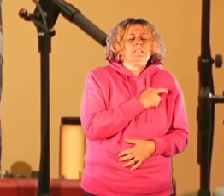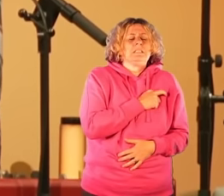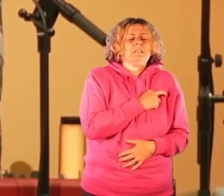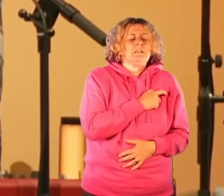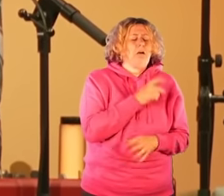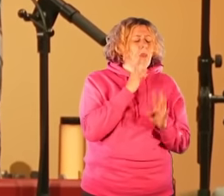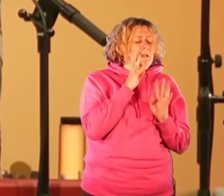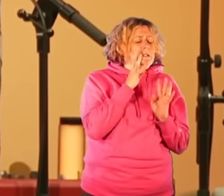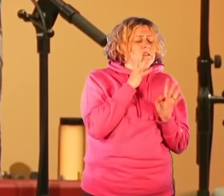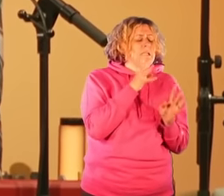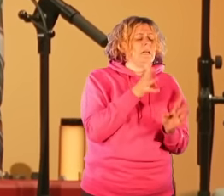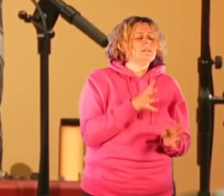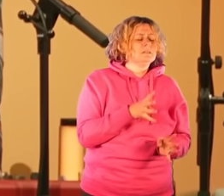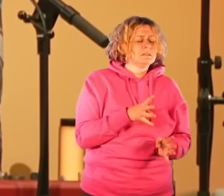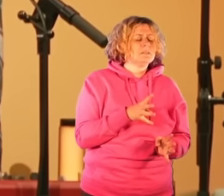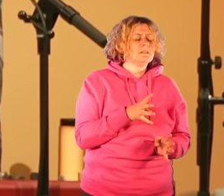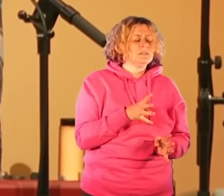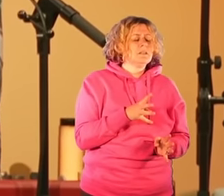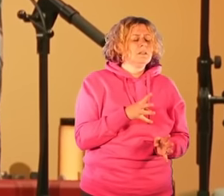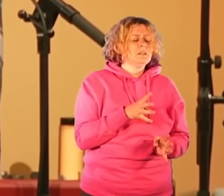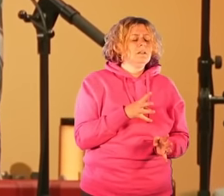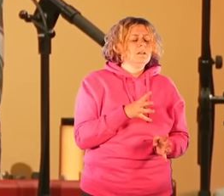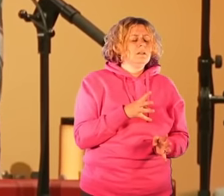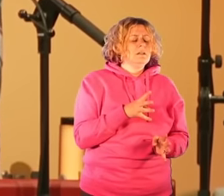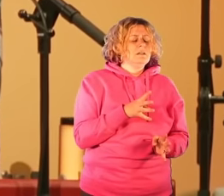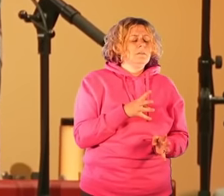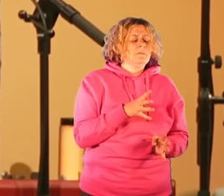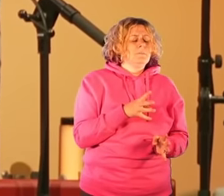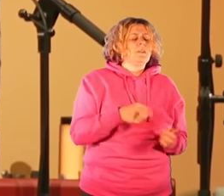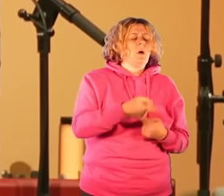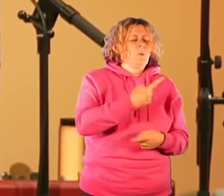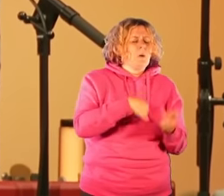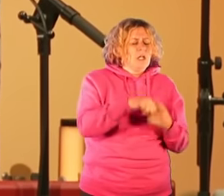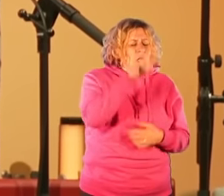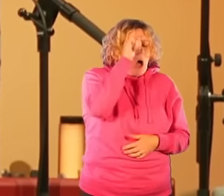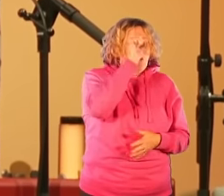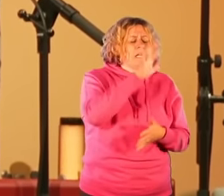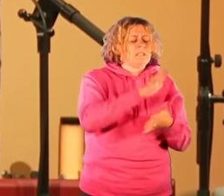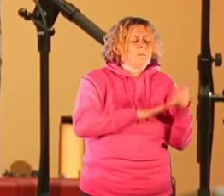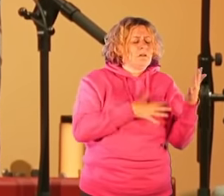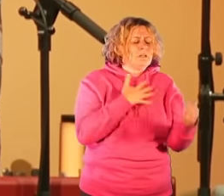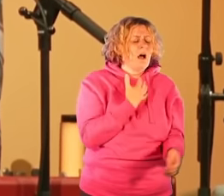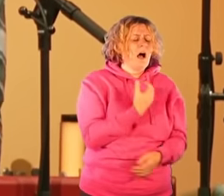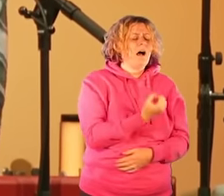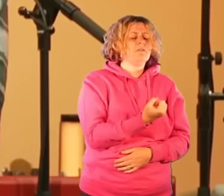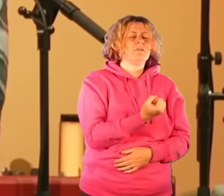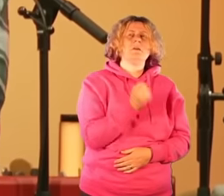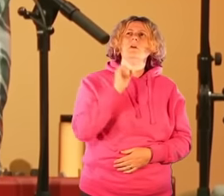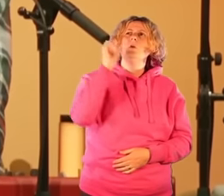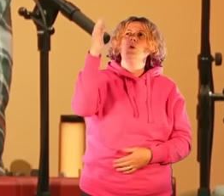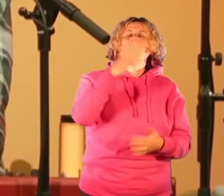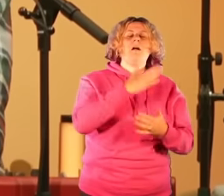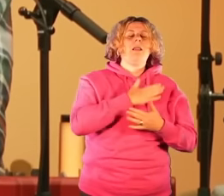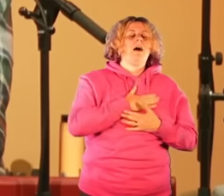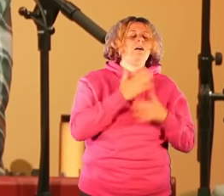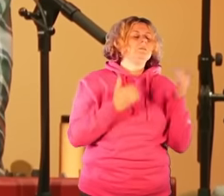the tears that we might have, that we might know, Your love is